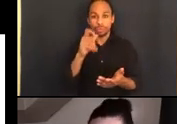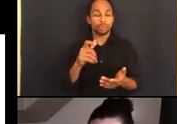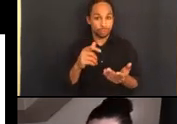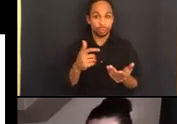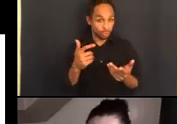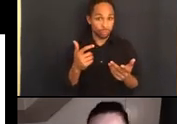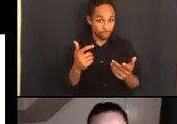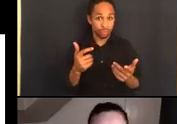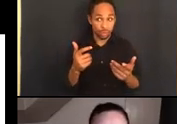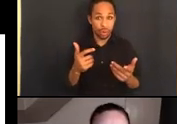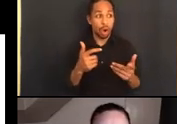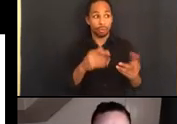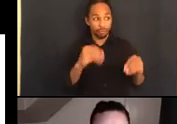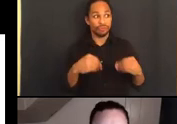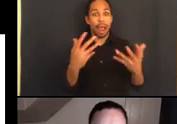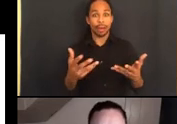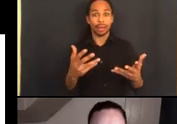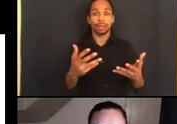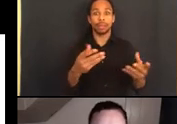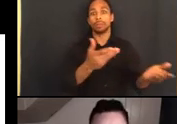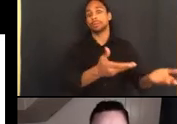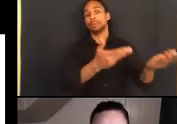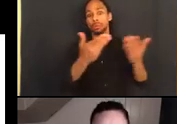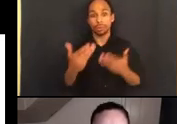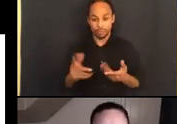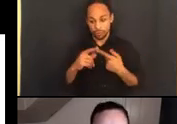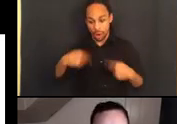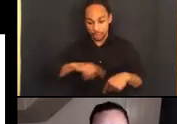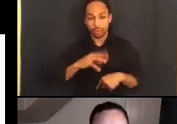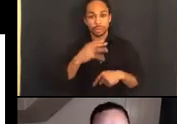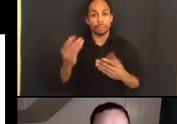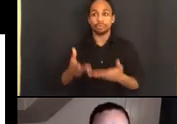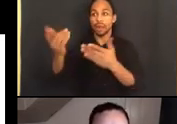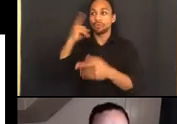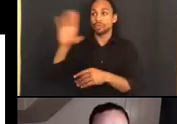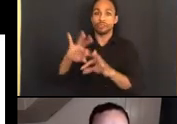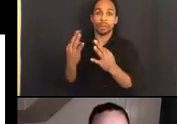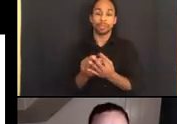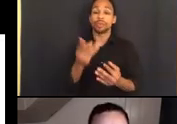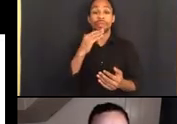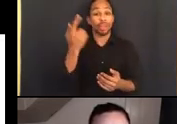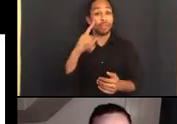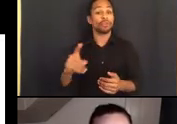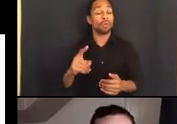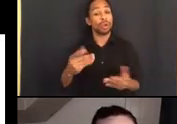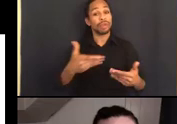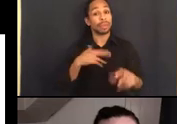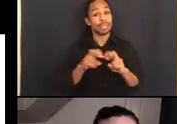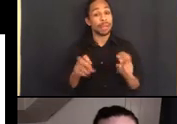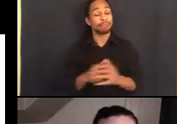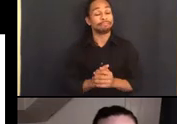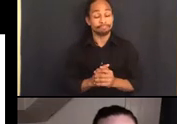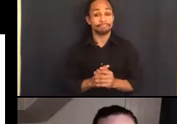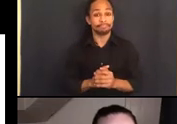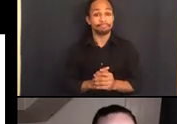as well as providing food for them. So thank you for inviting me on this panel, and I will stop. Thank you so